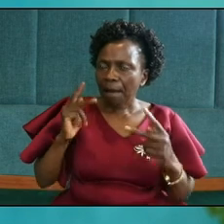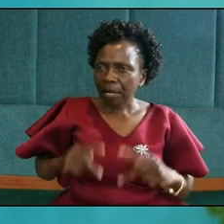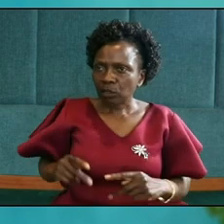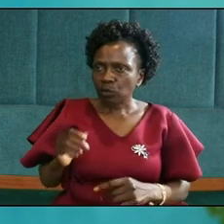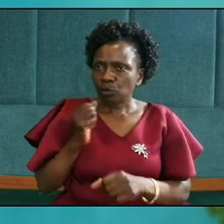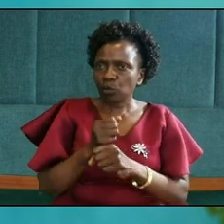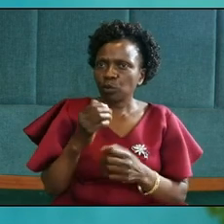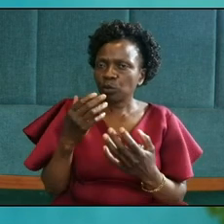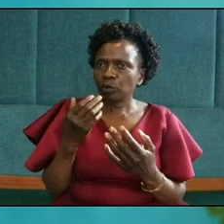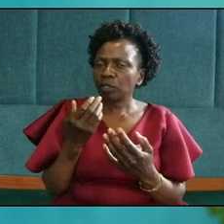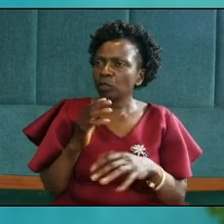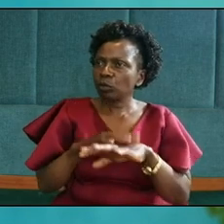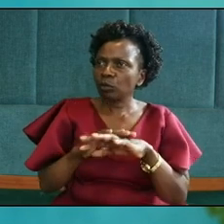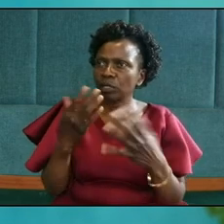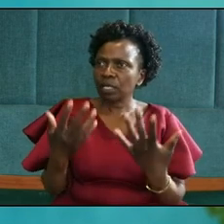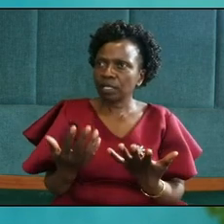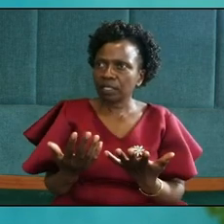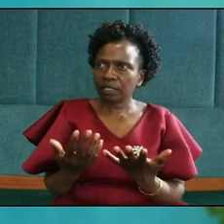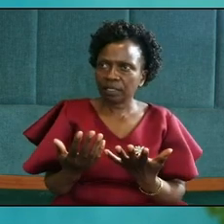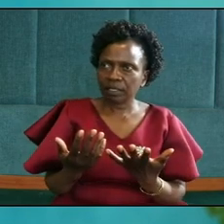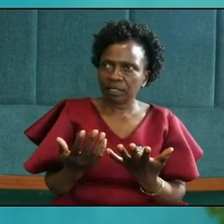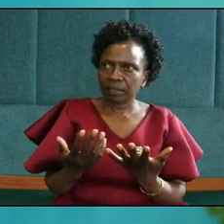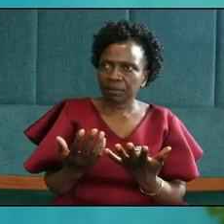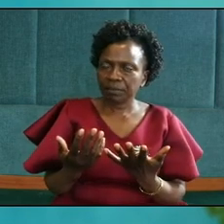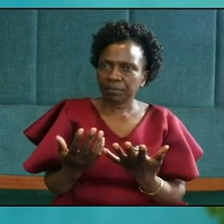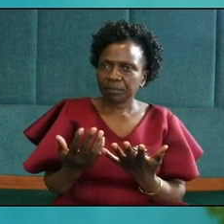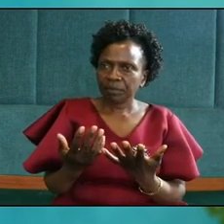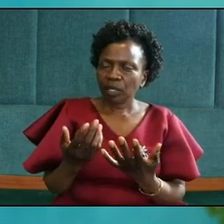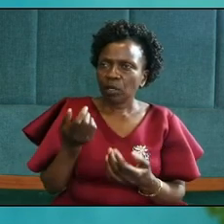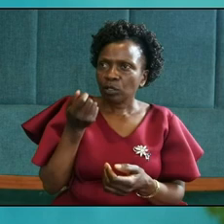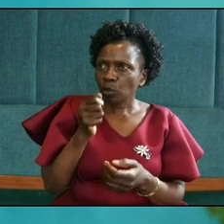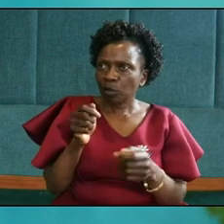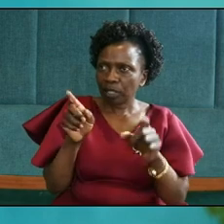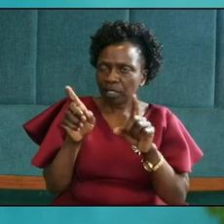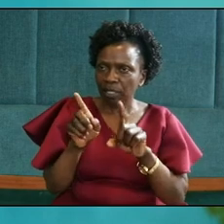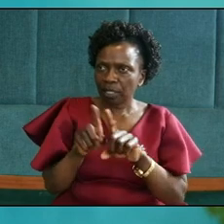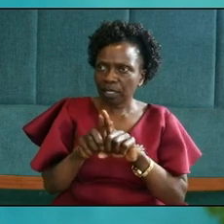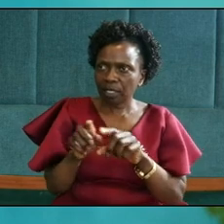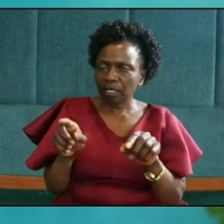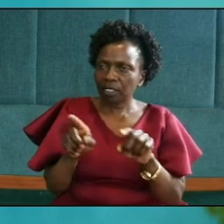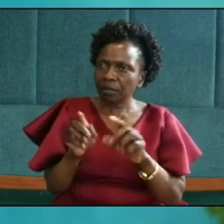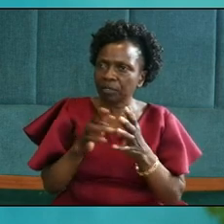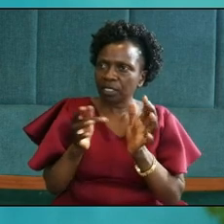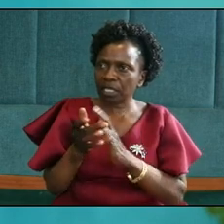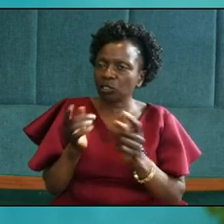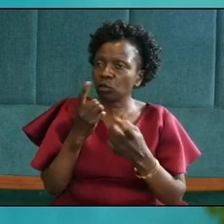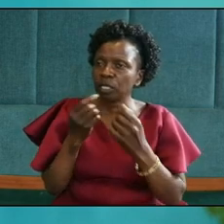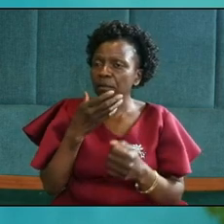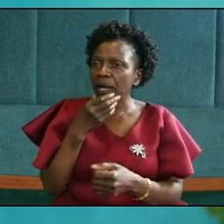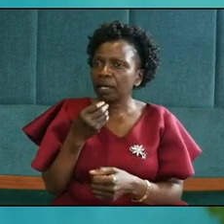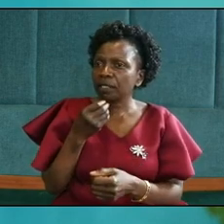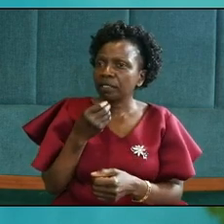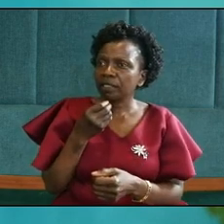busy place. And only such things are attributed to who? To Jesus. He thought the man was Jesus. If you were